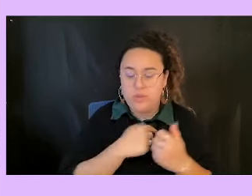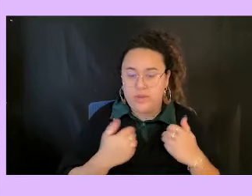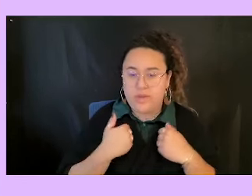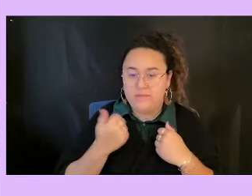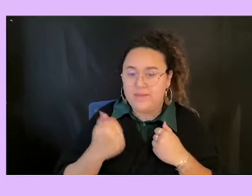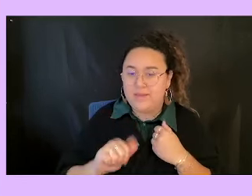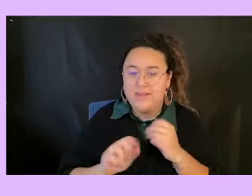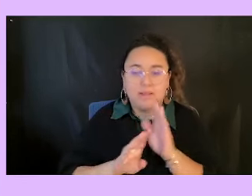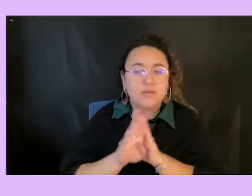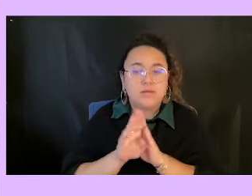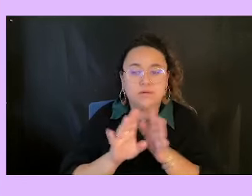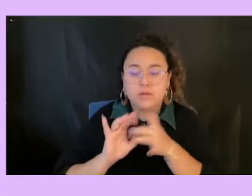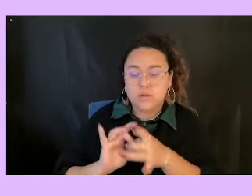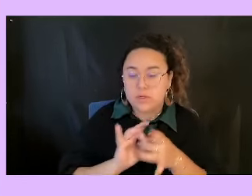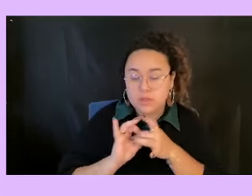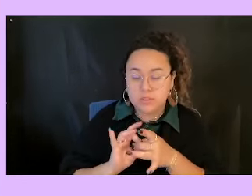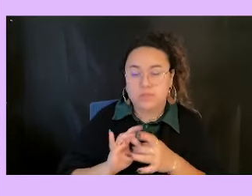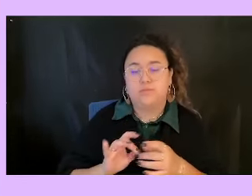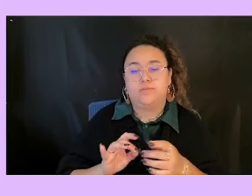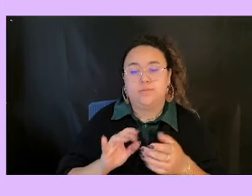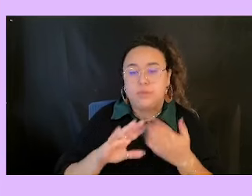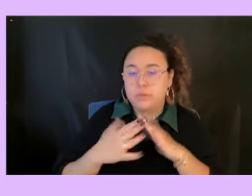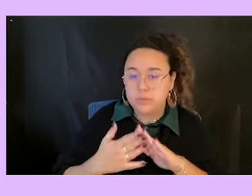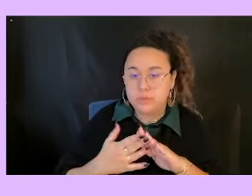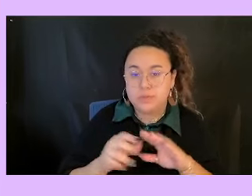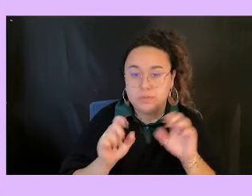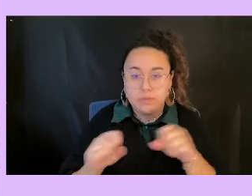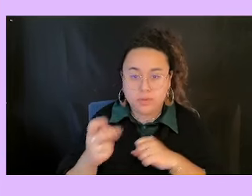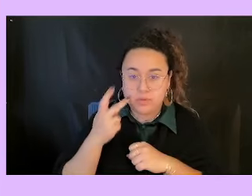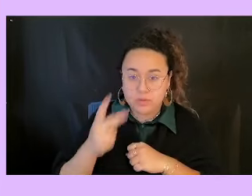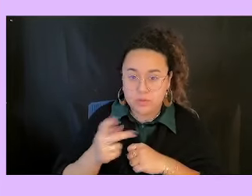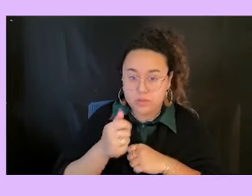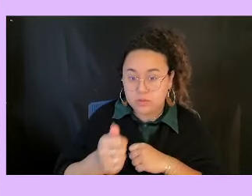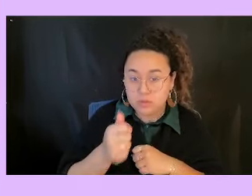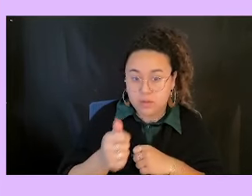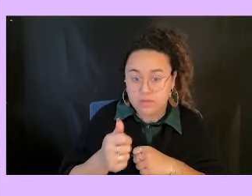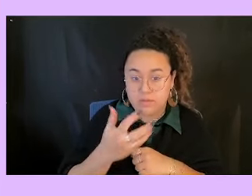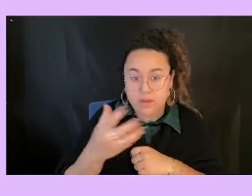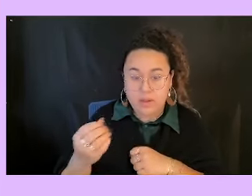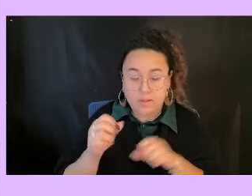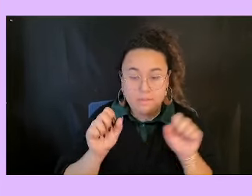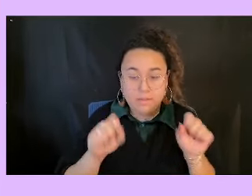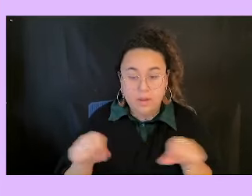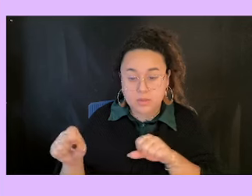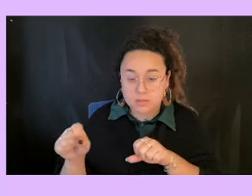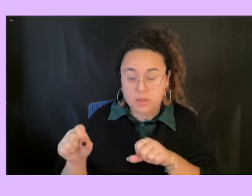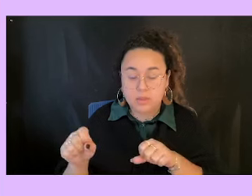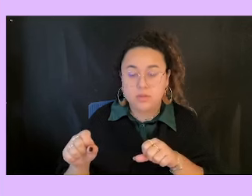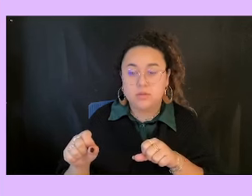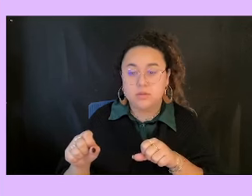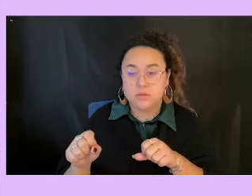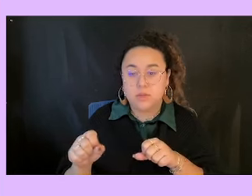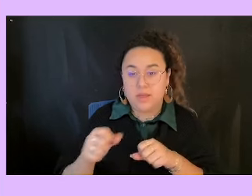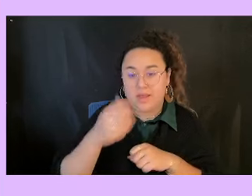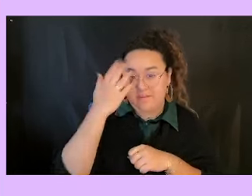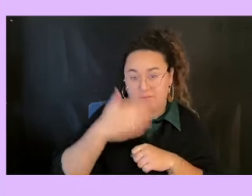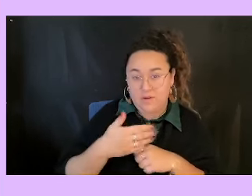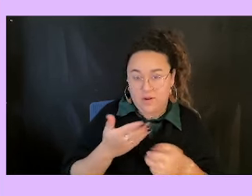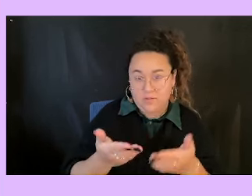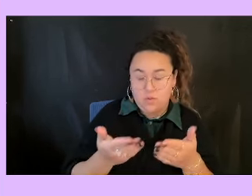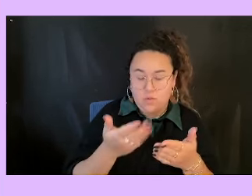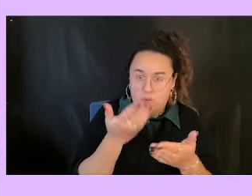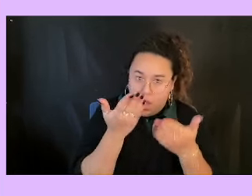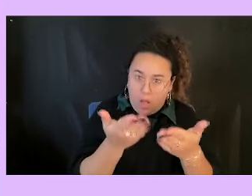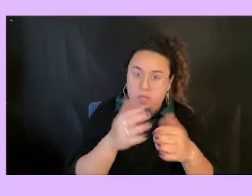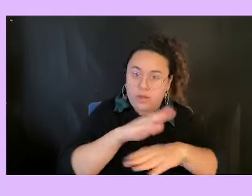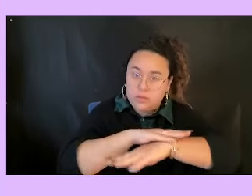connectivity, community, the ability to see yourself and your possibility right in front of you on a stage in a